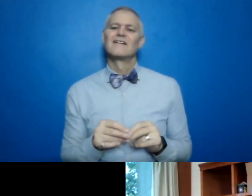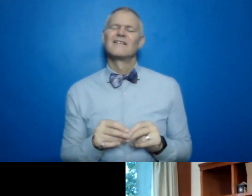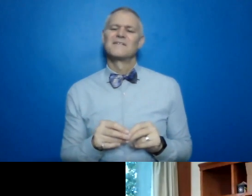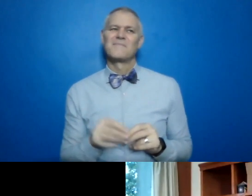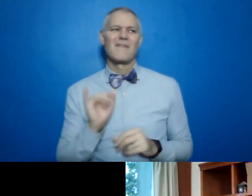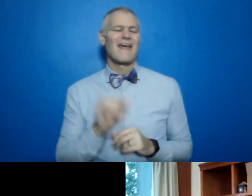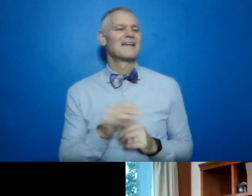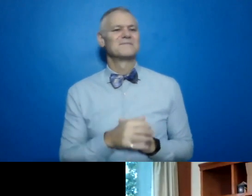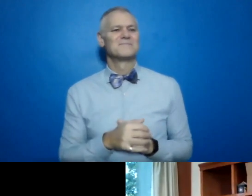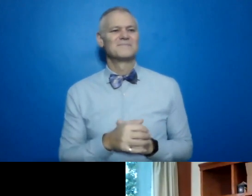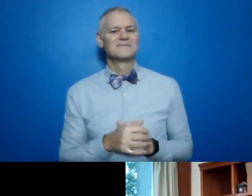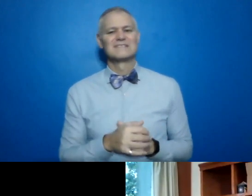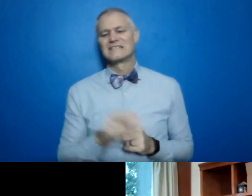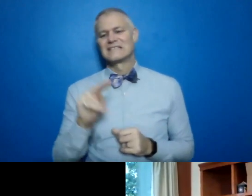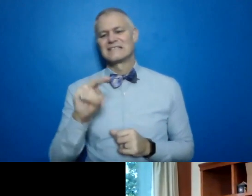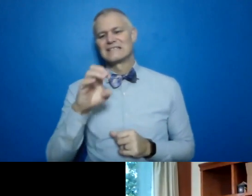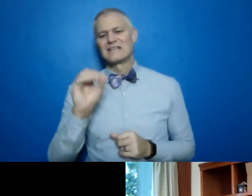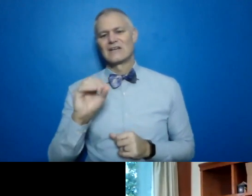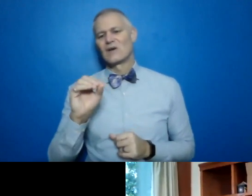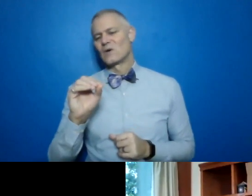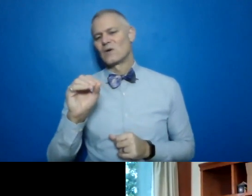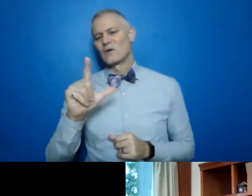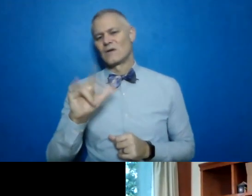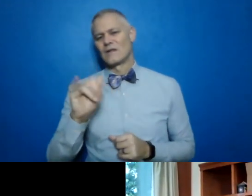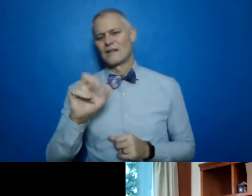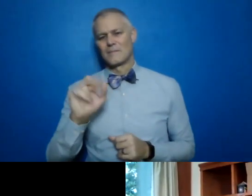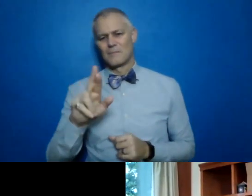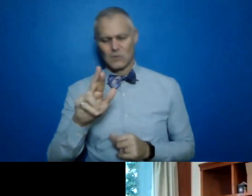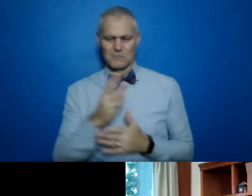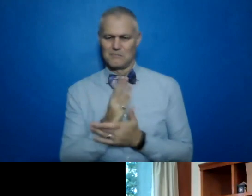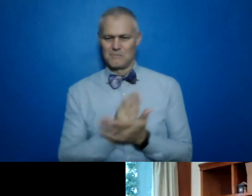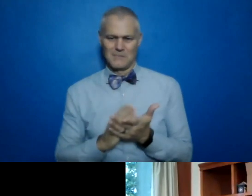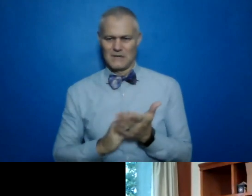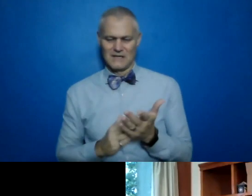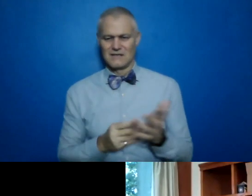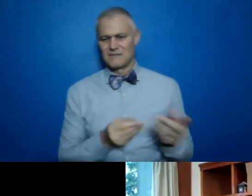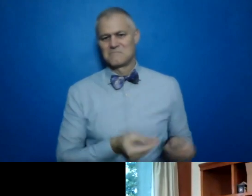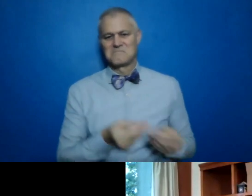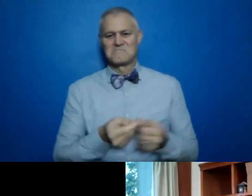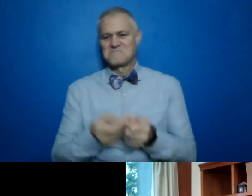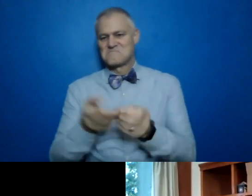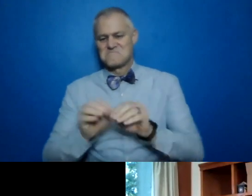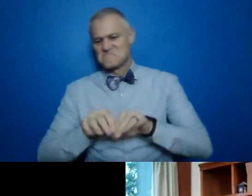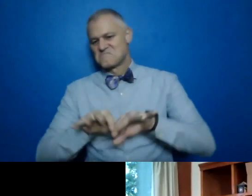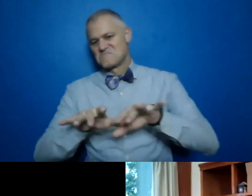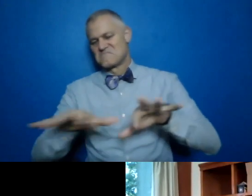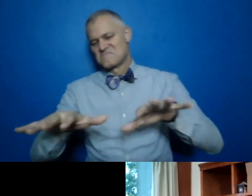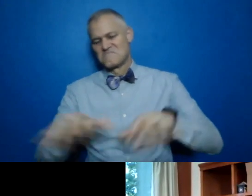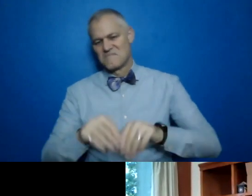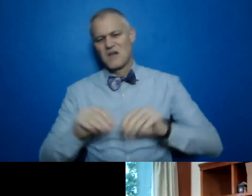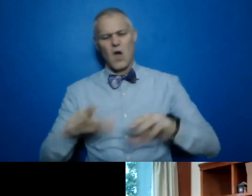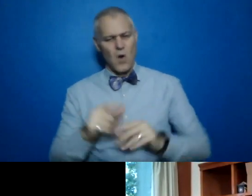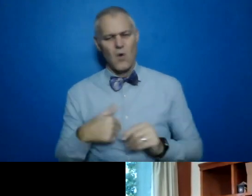a neoliberal, piece with rights-based understanding, the way that we tell